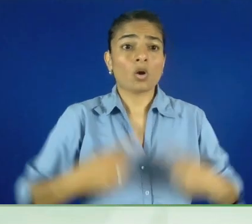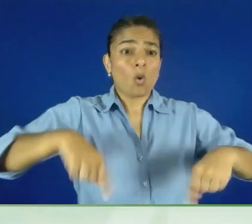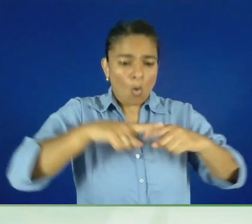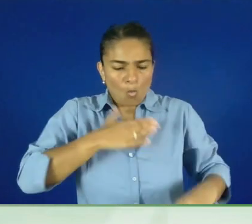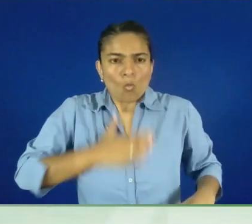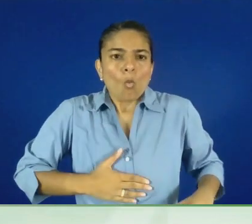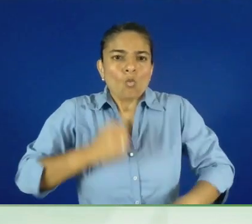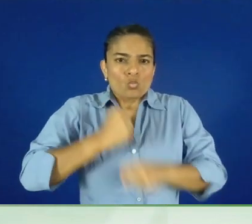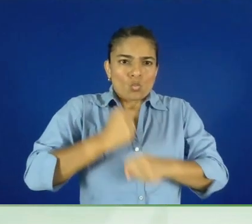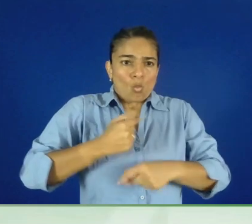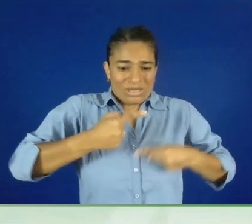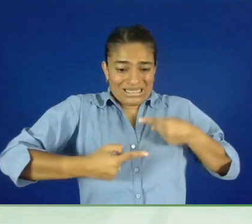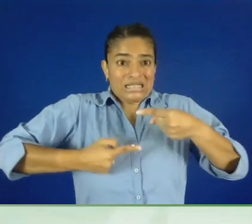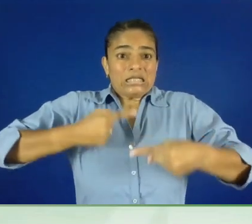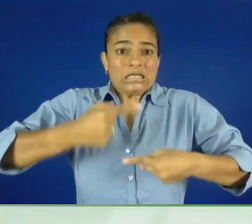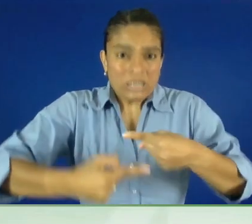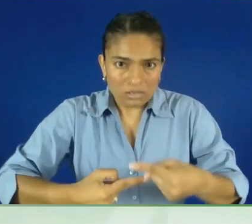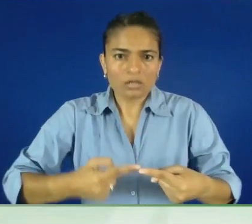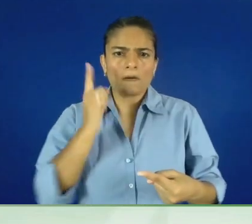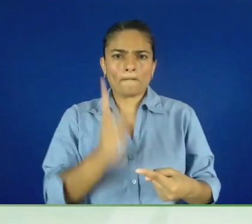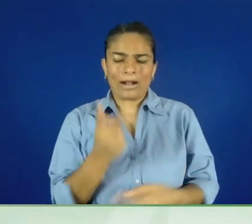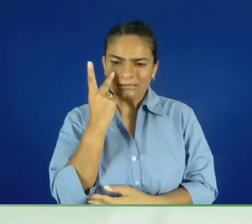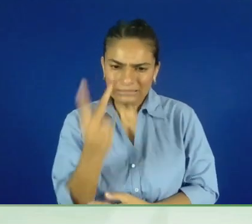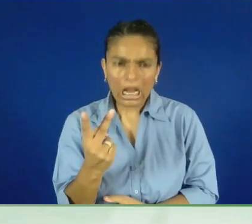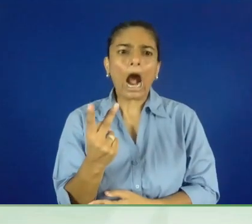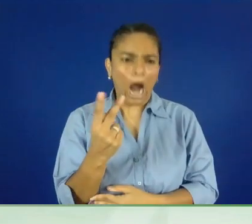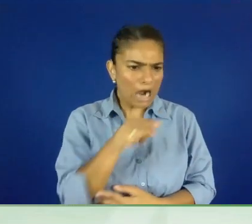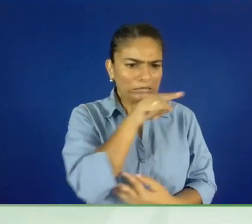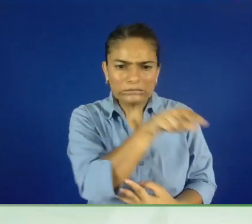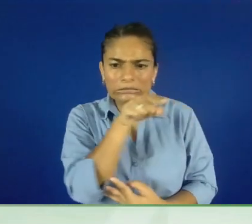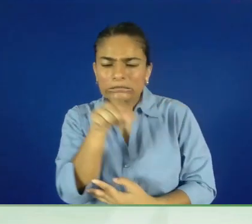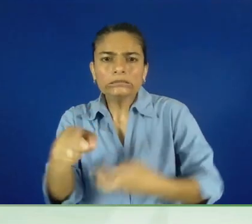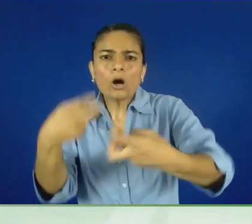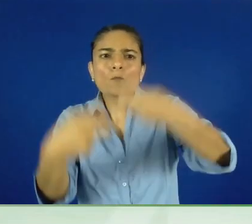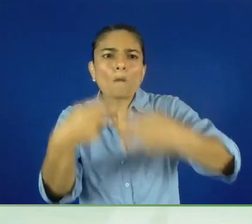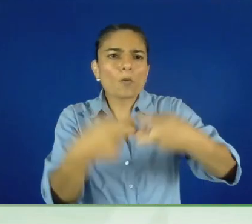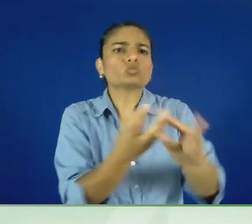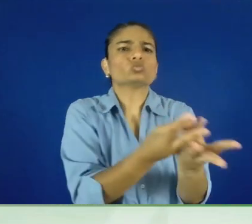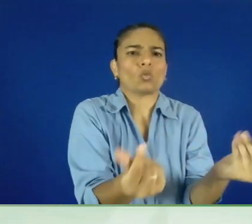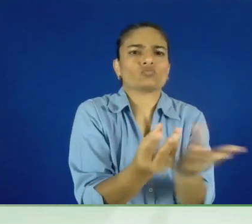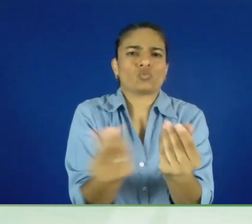and it's about employment, but it's also about the customer side, and they're really important. Chris.